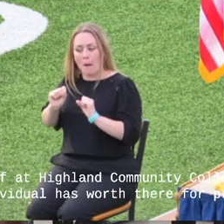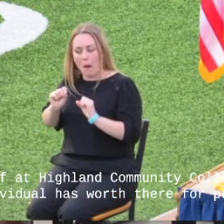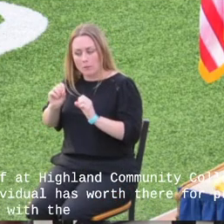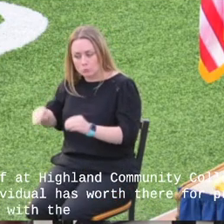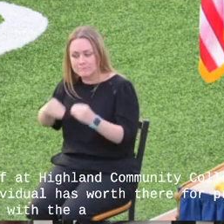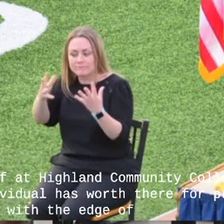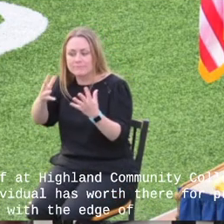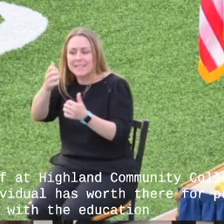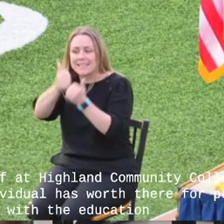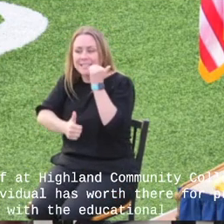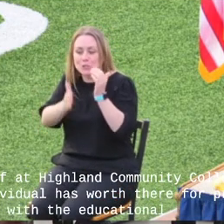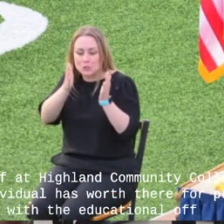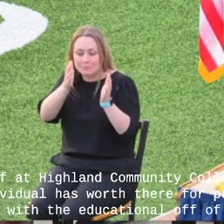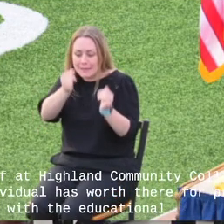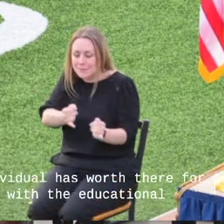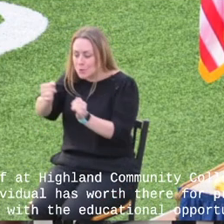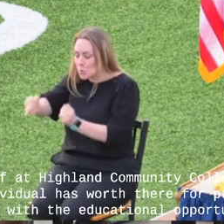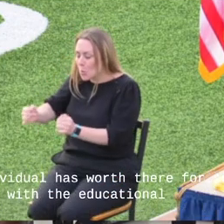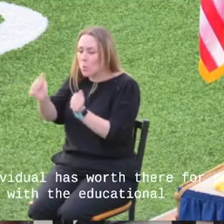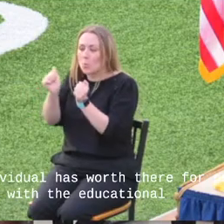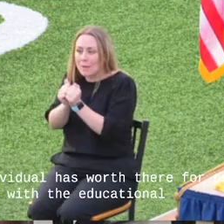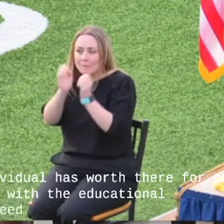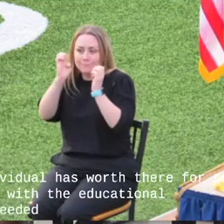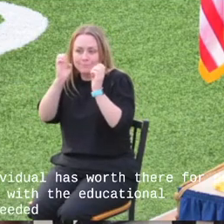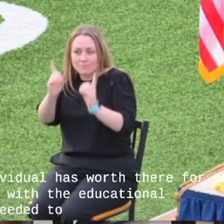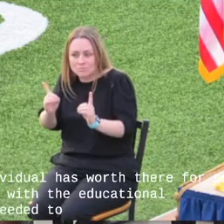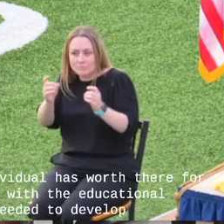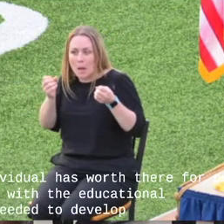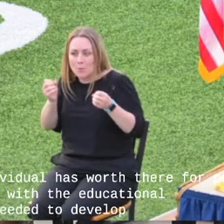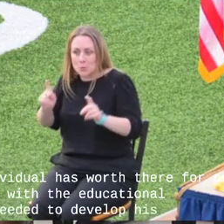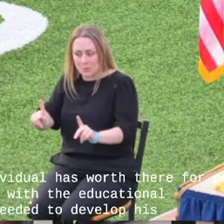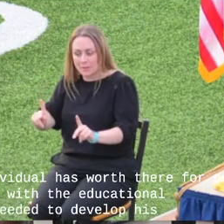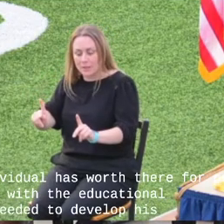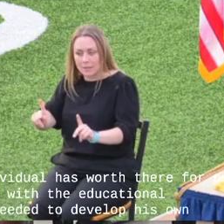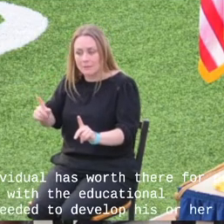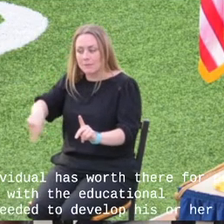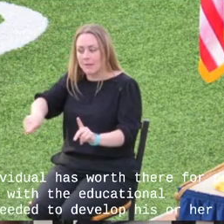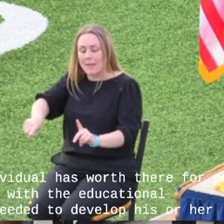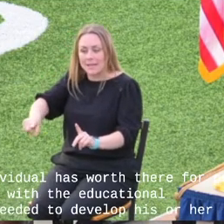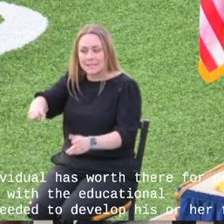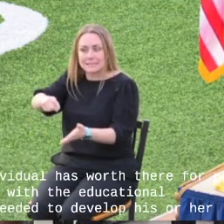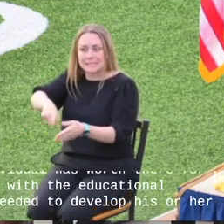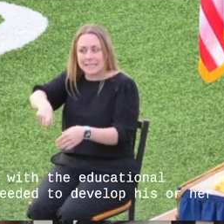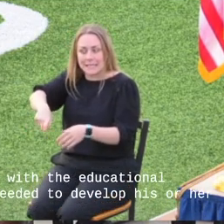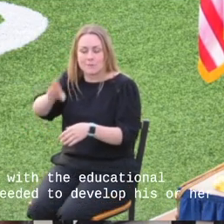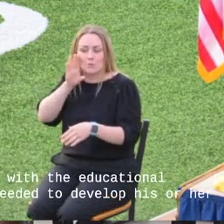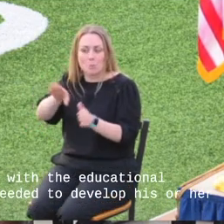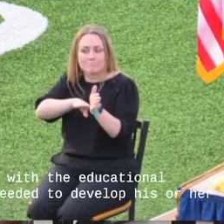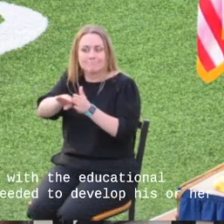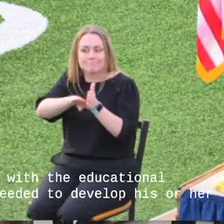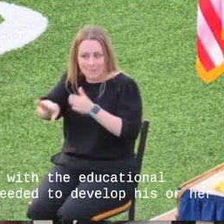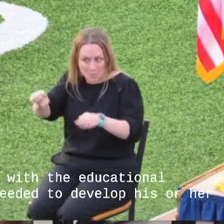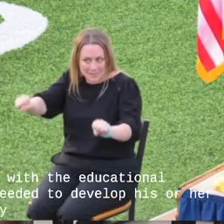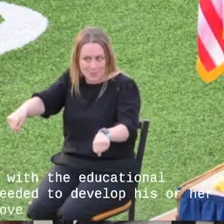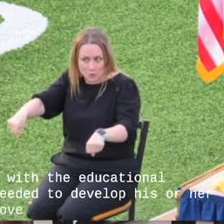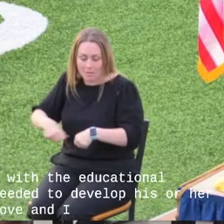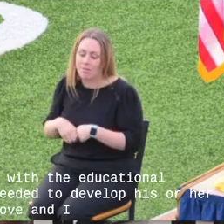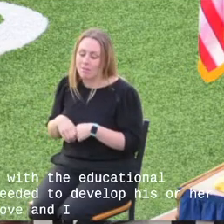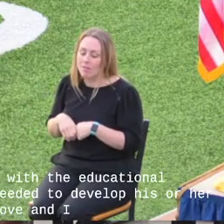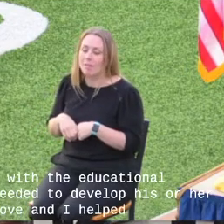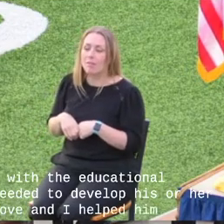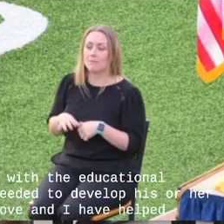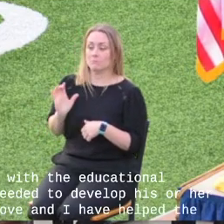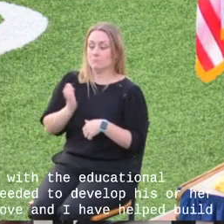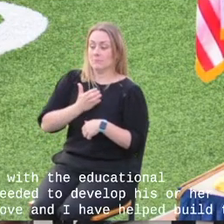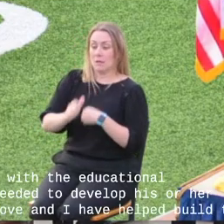with the educational opportunities needed to develop his or her potential. Our alumni have